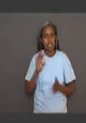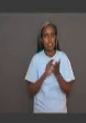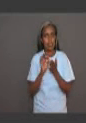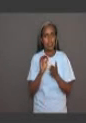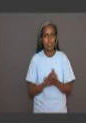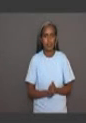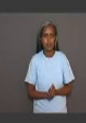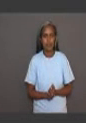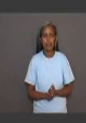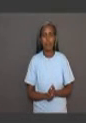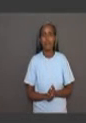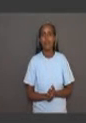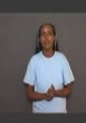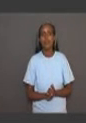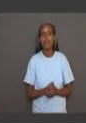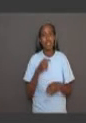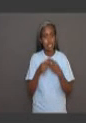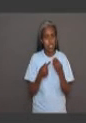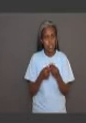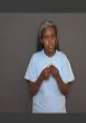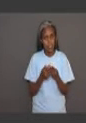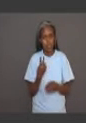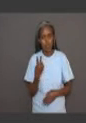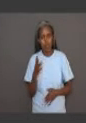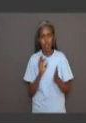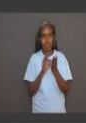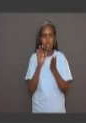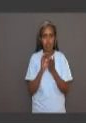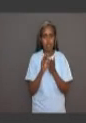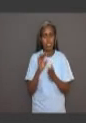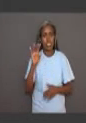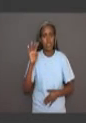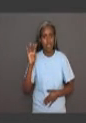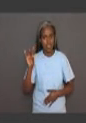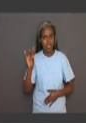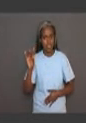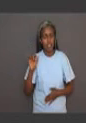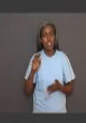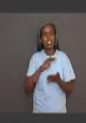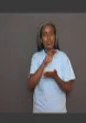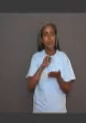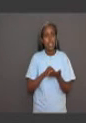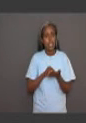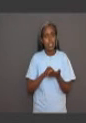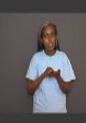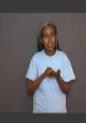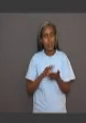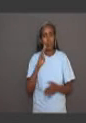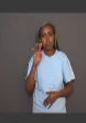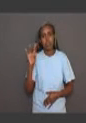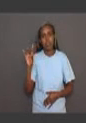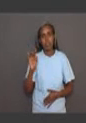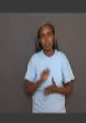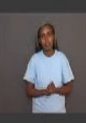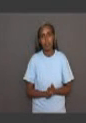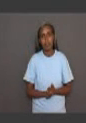numbers. Since both numbers are 8, the median will be 8.